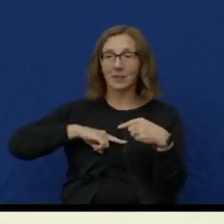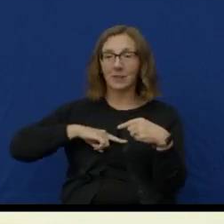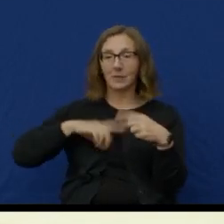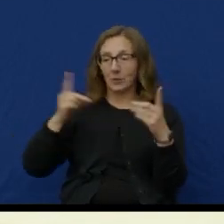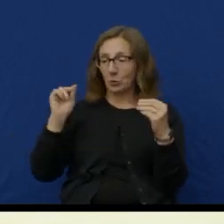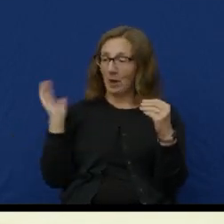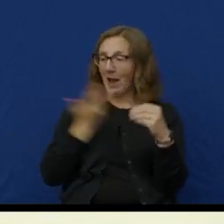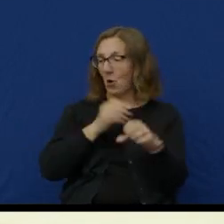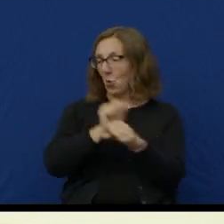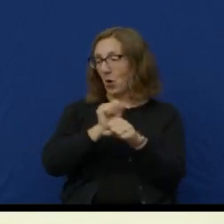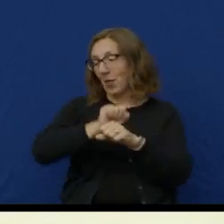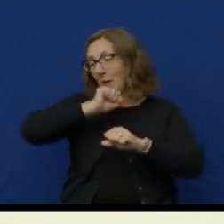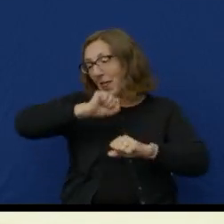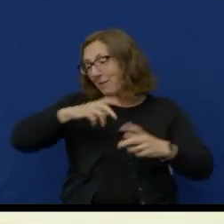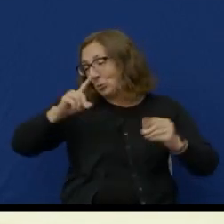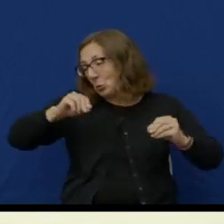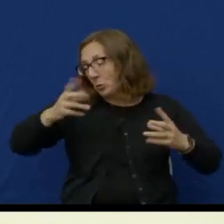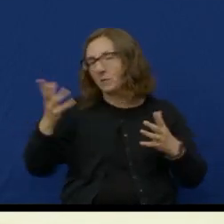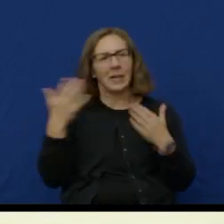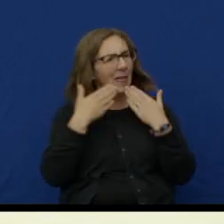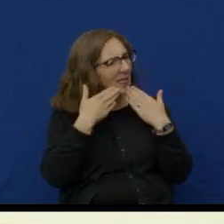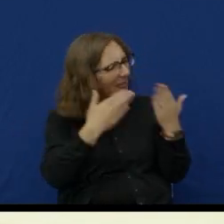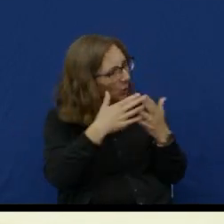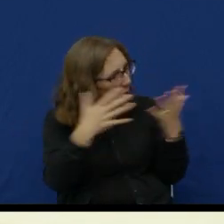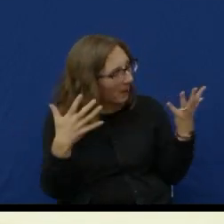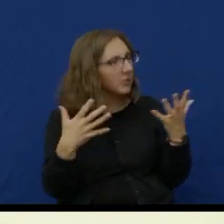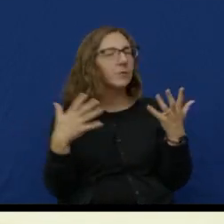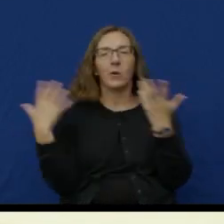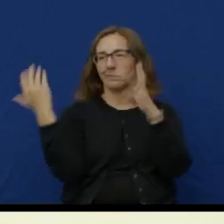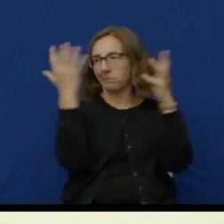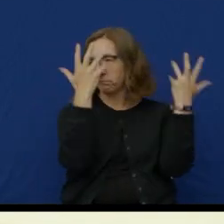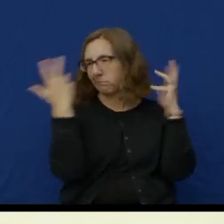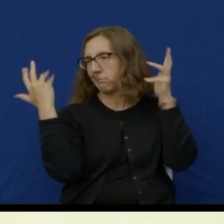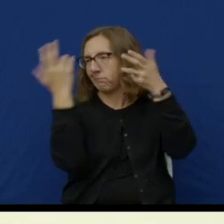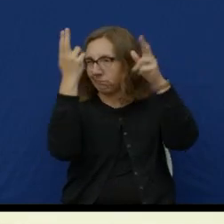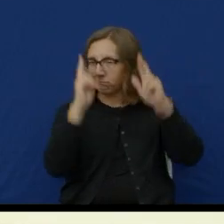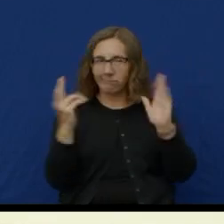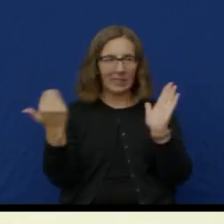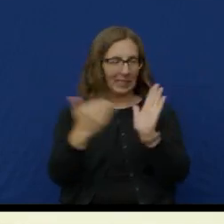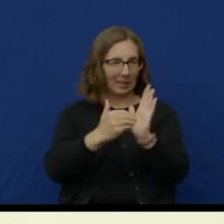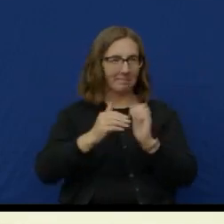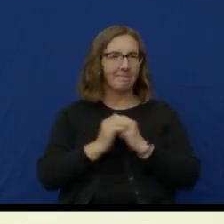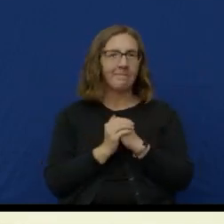to do. Excellent. Thank you so much. And another round of applause for these.